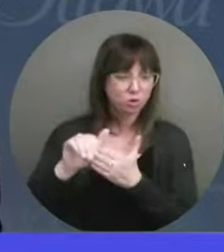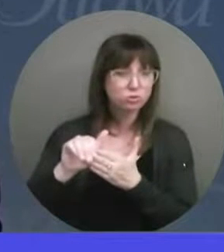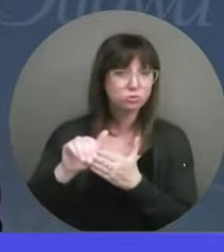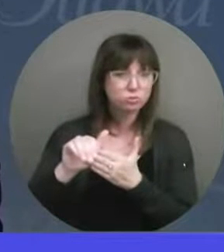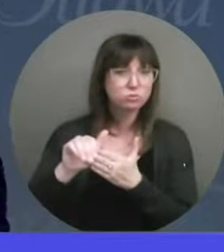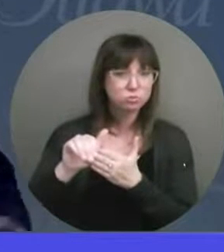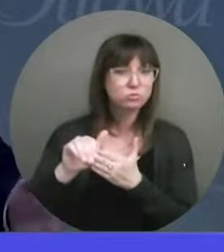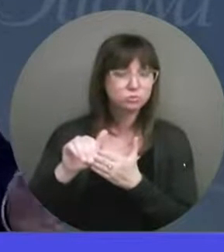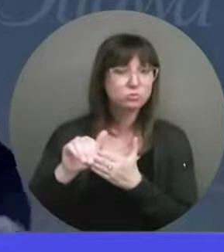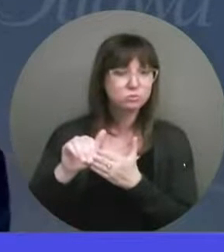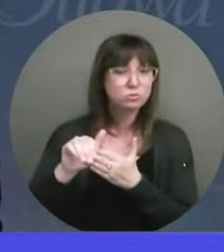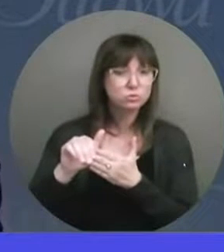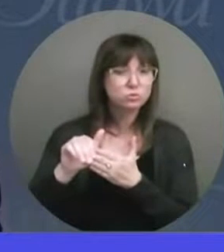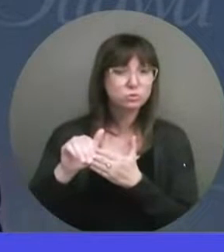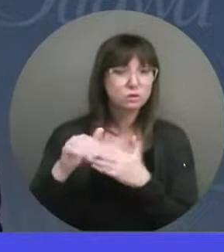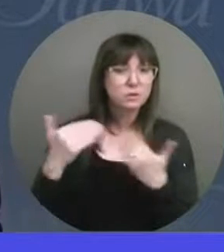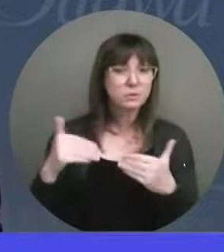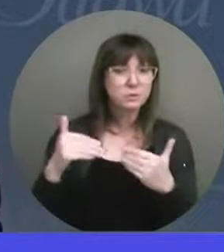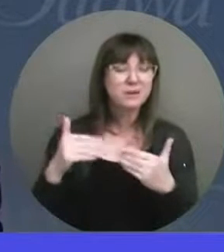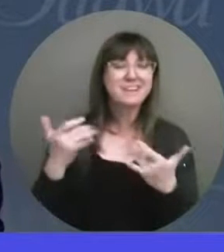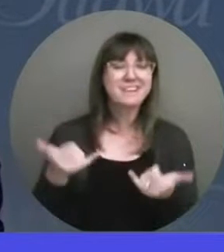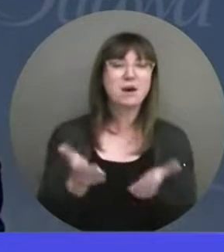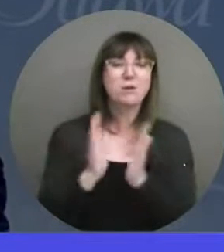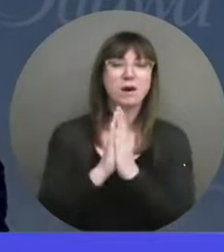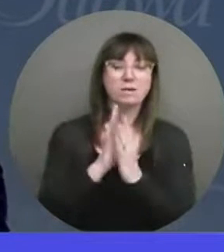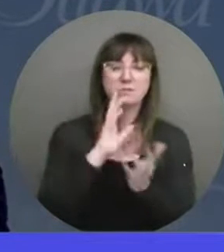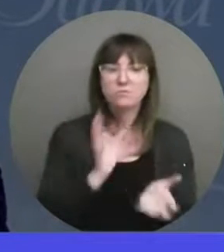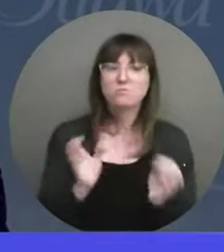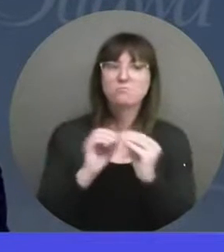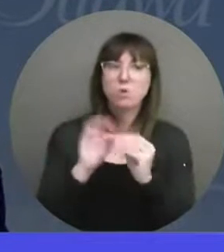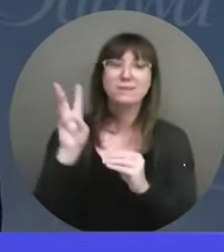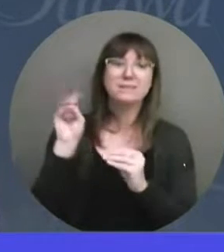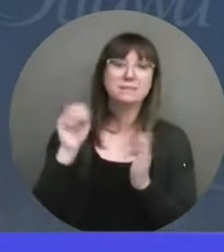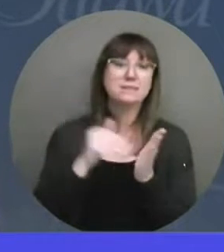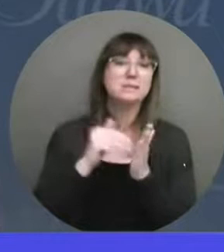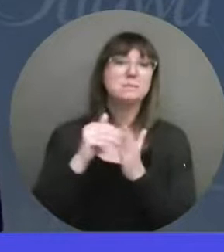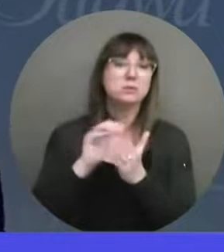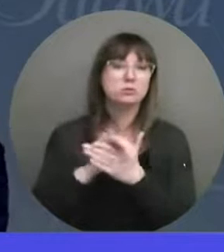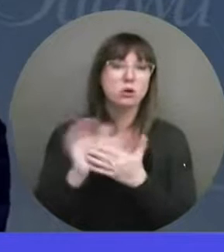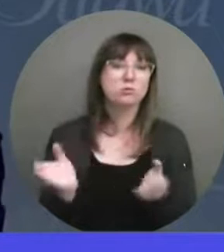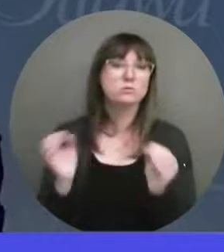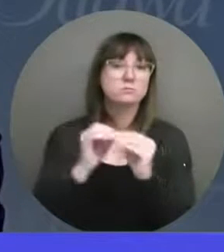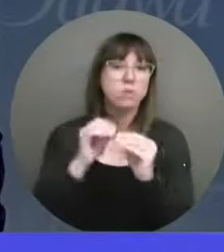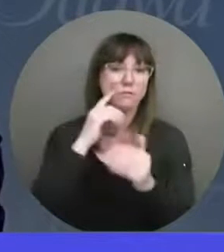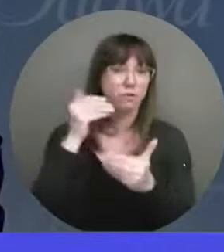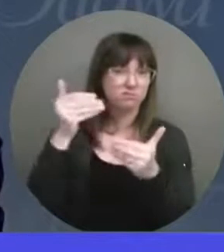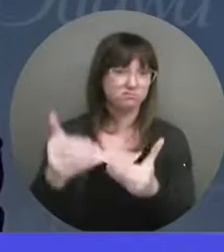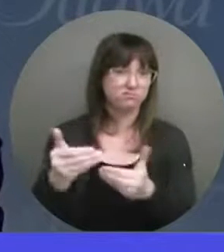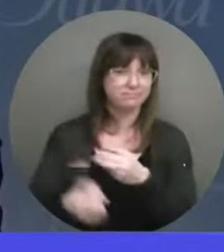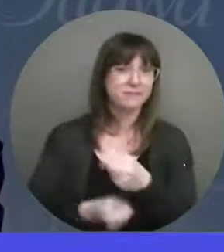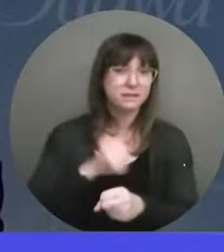here. We're now applying for a further $60 million for this year.